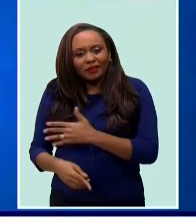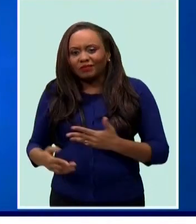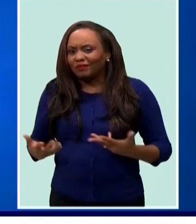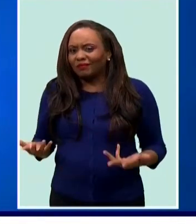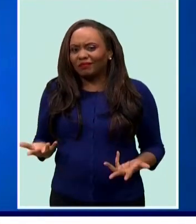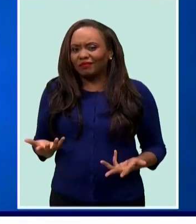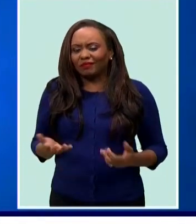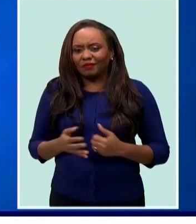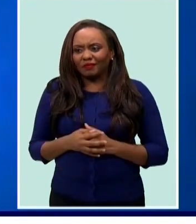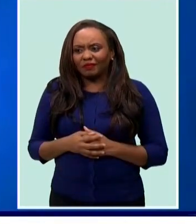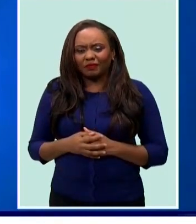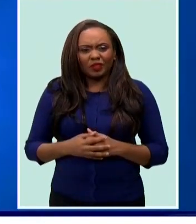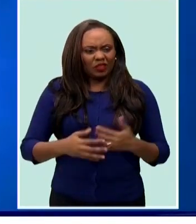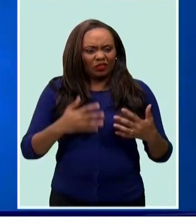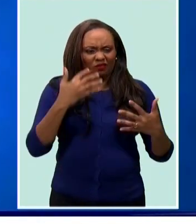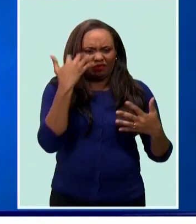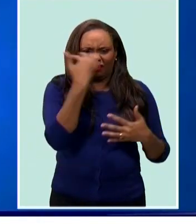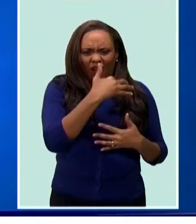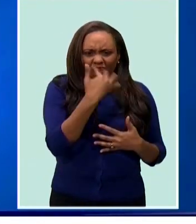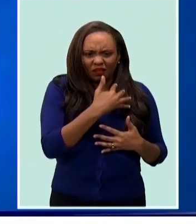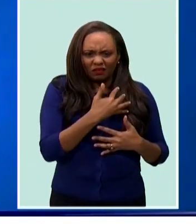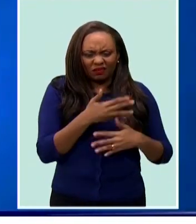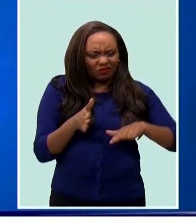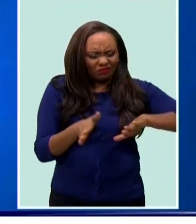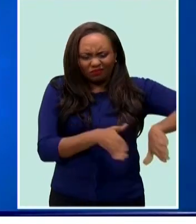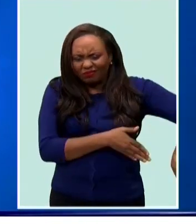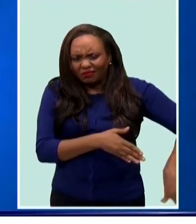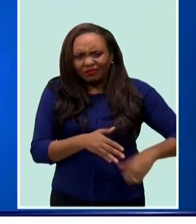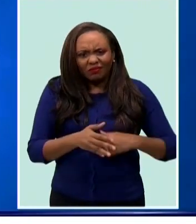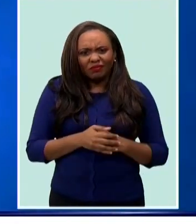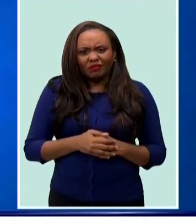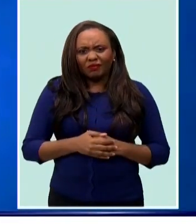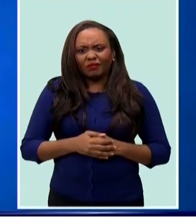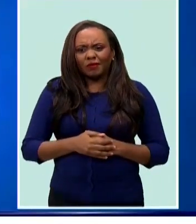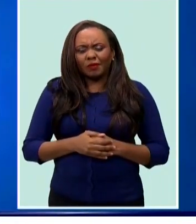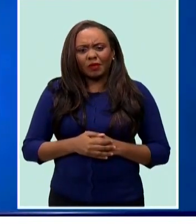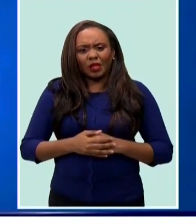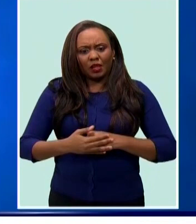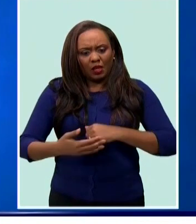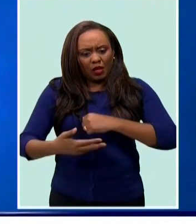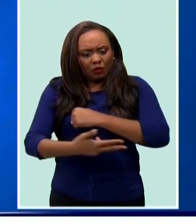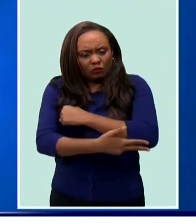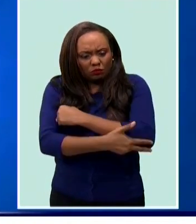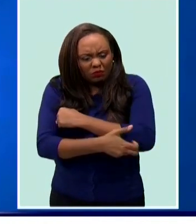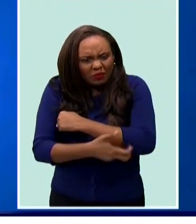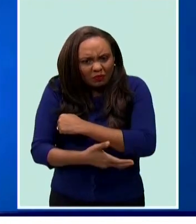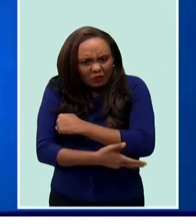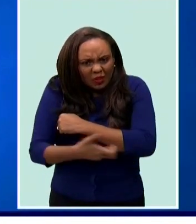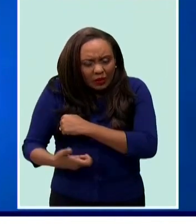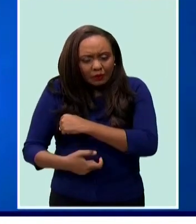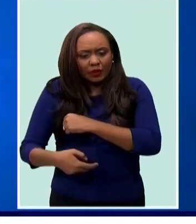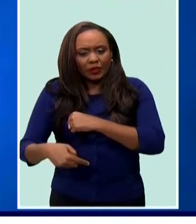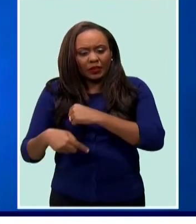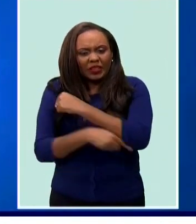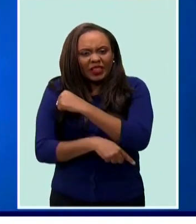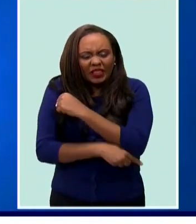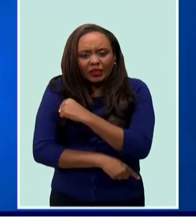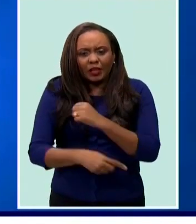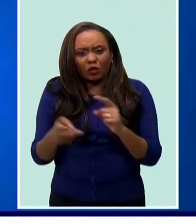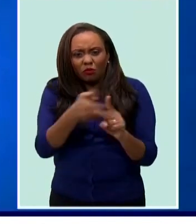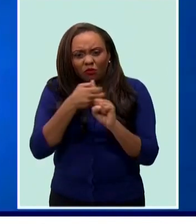is no drug case that could be of greater priority than a murder case. There's no burglary, no rape. There's a reason